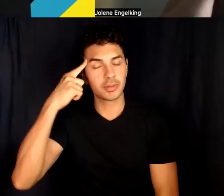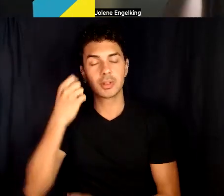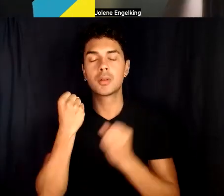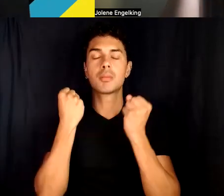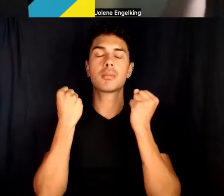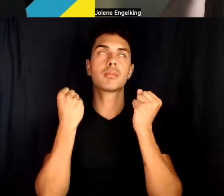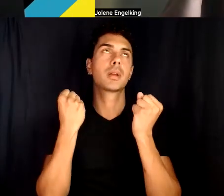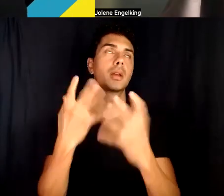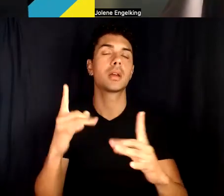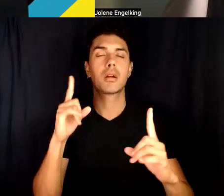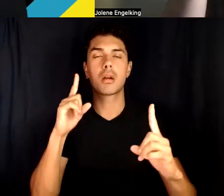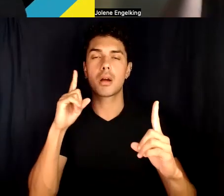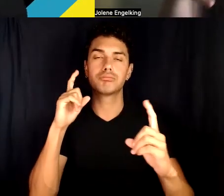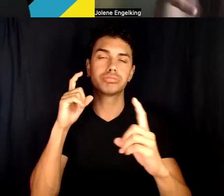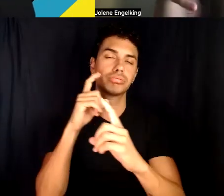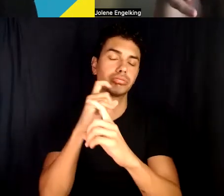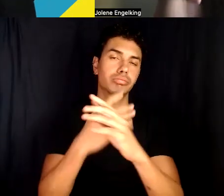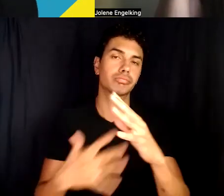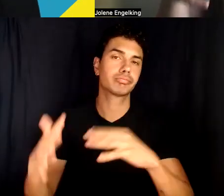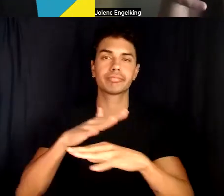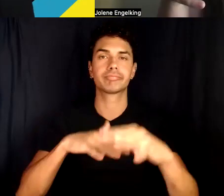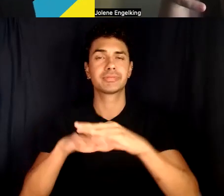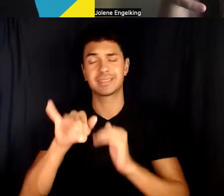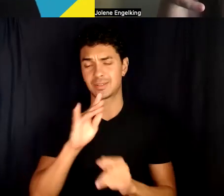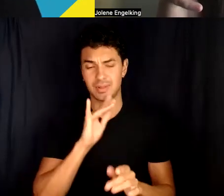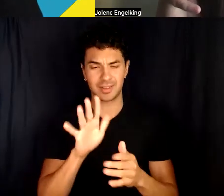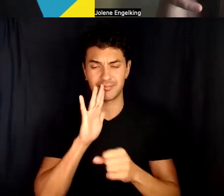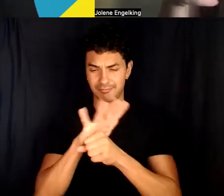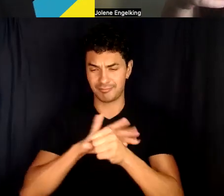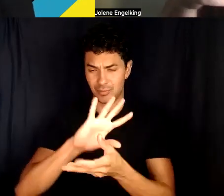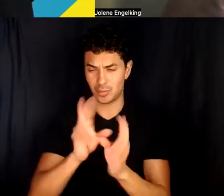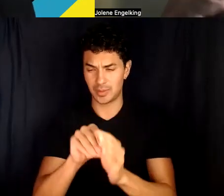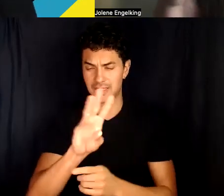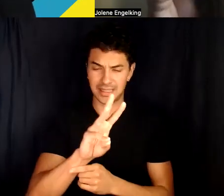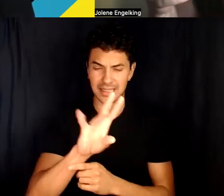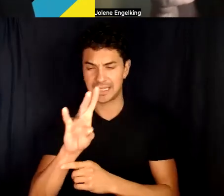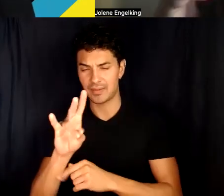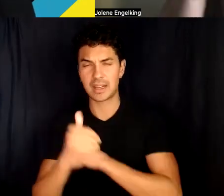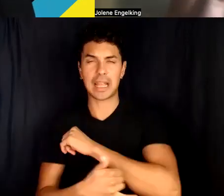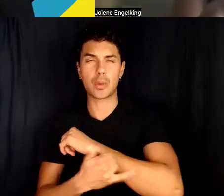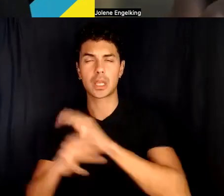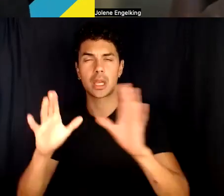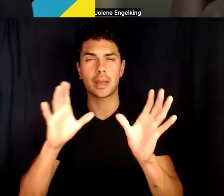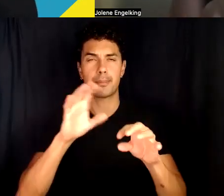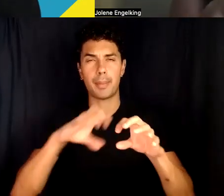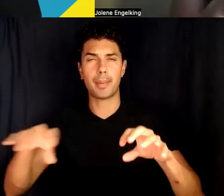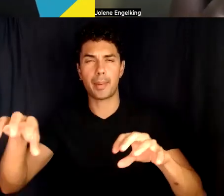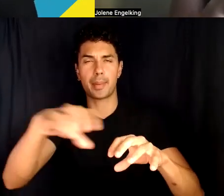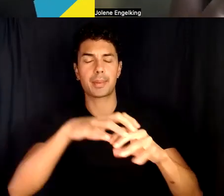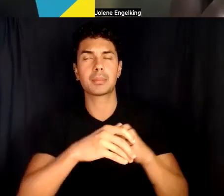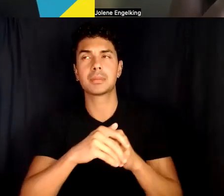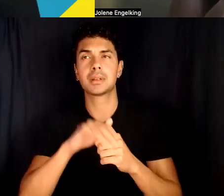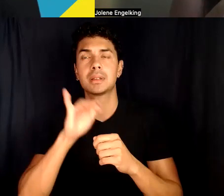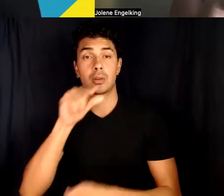complexities right in that small, like 6-7 county area, about about the quality response that you were